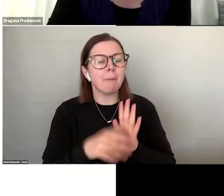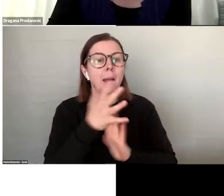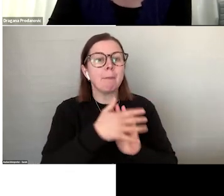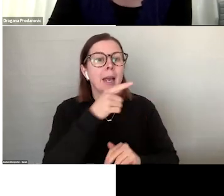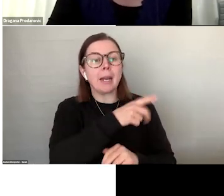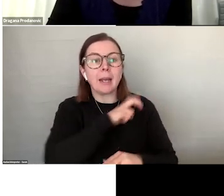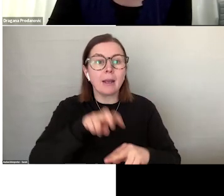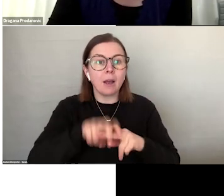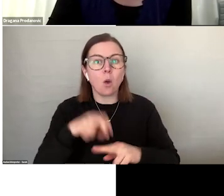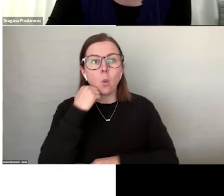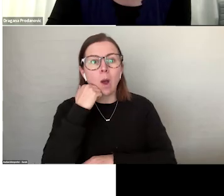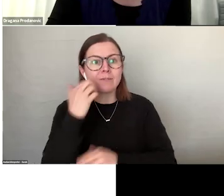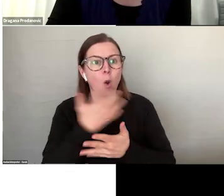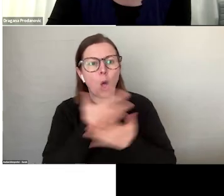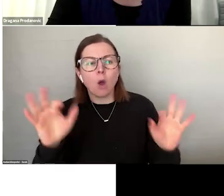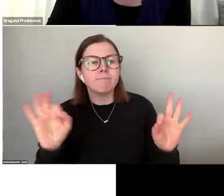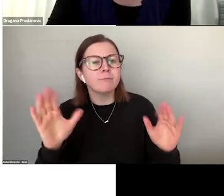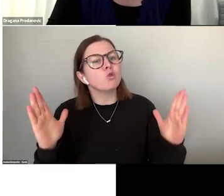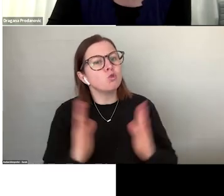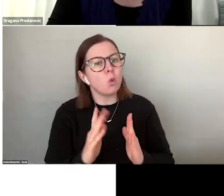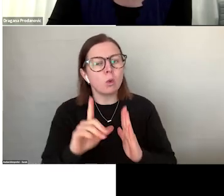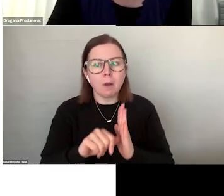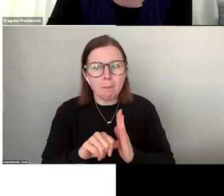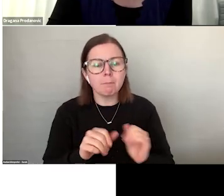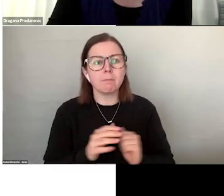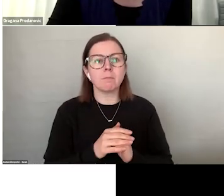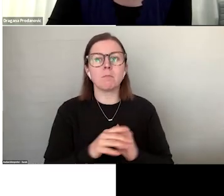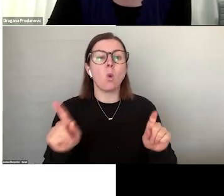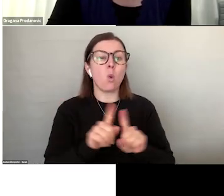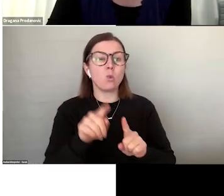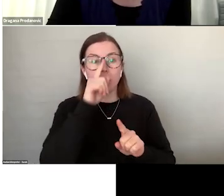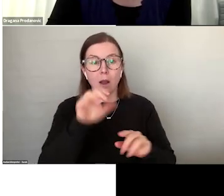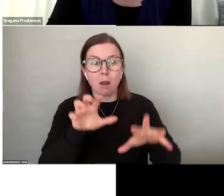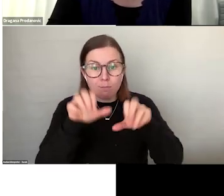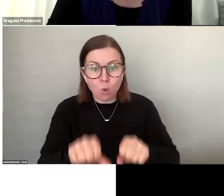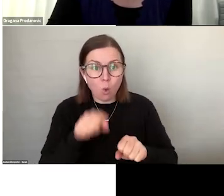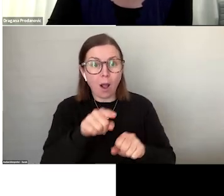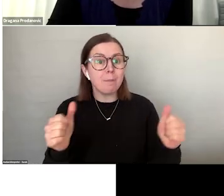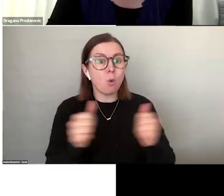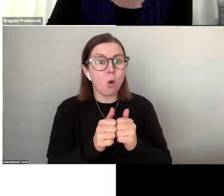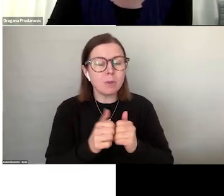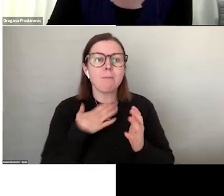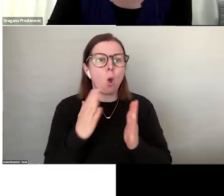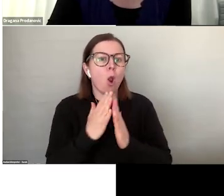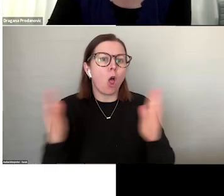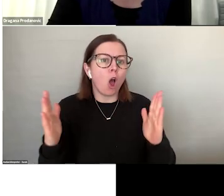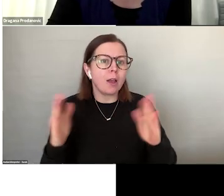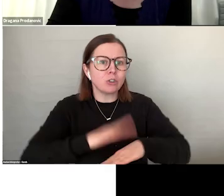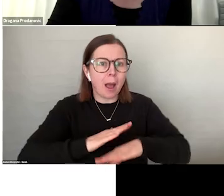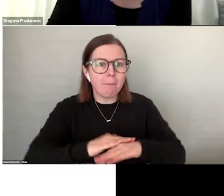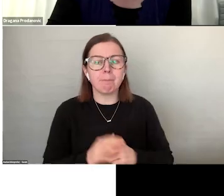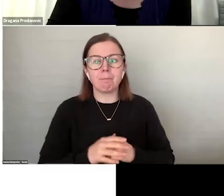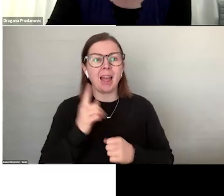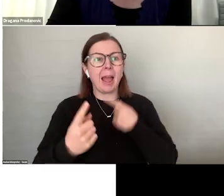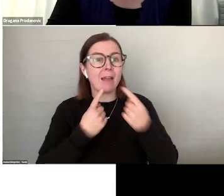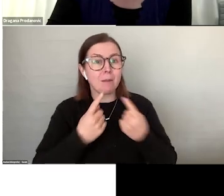as long. It could also mean that we book longer appointments, we use accessible information so that the